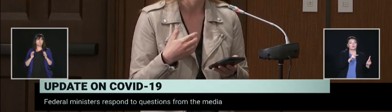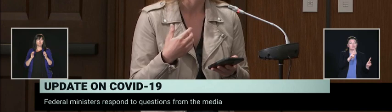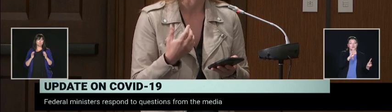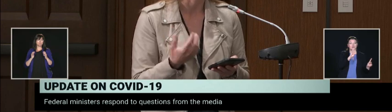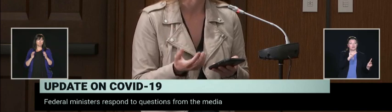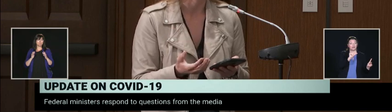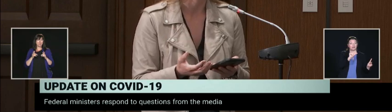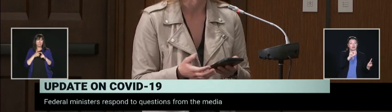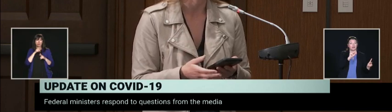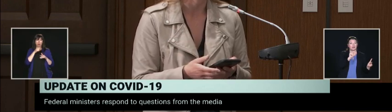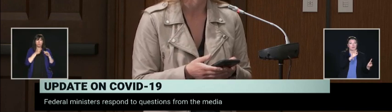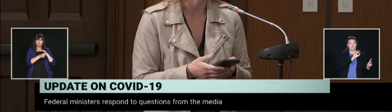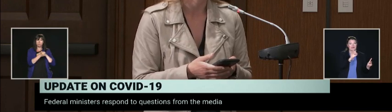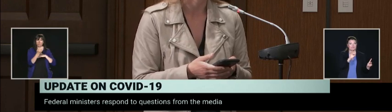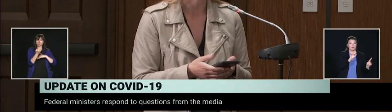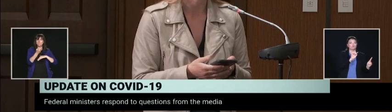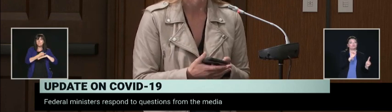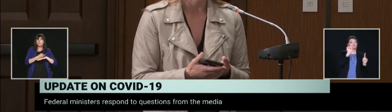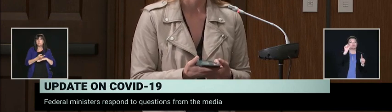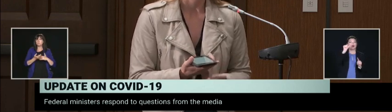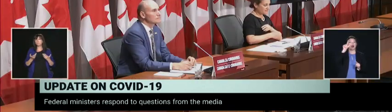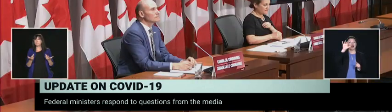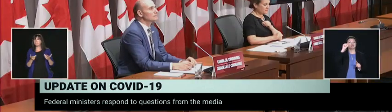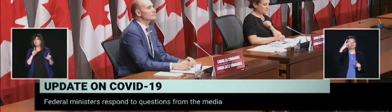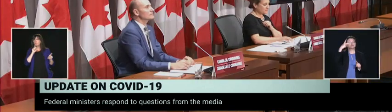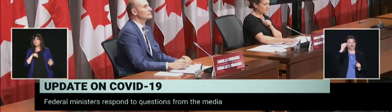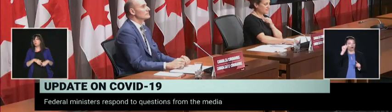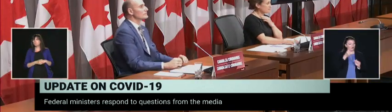also respond to that and tell us what you're doing?